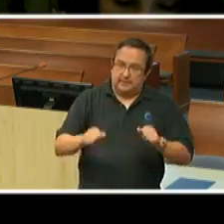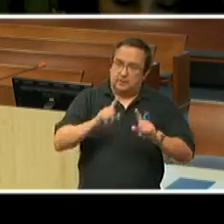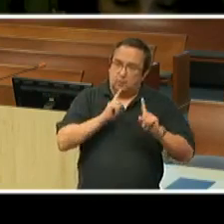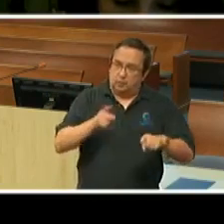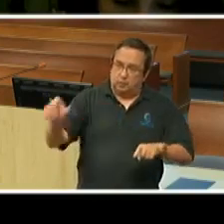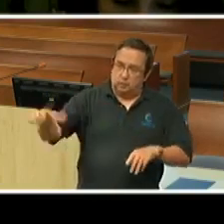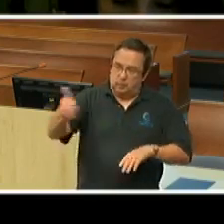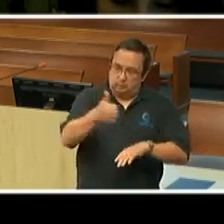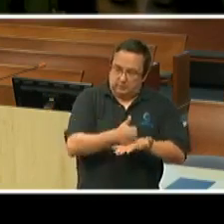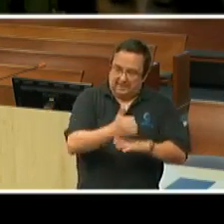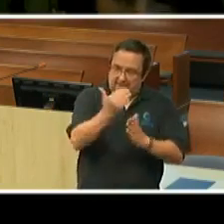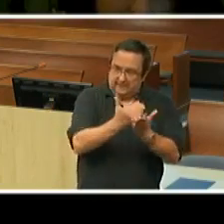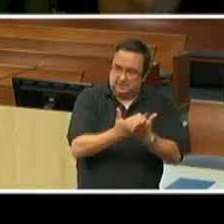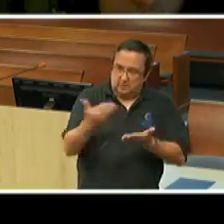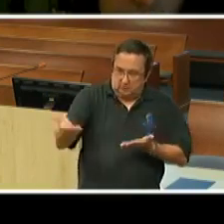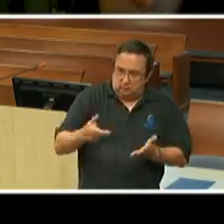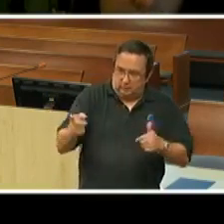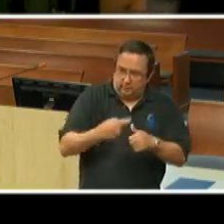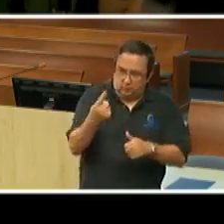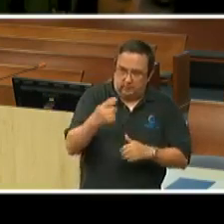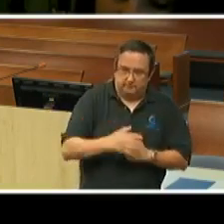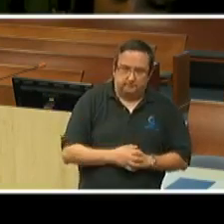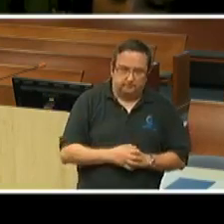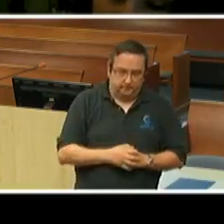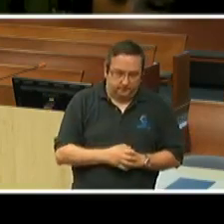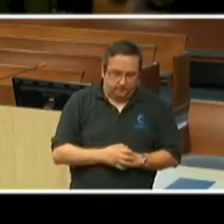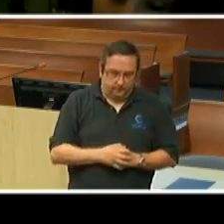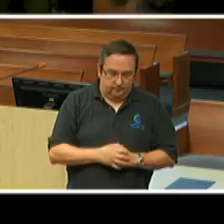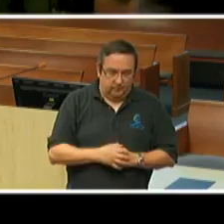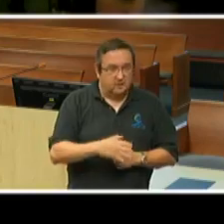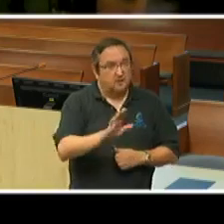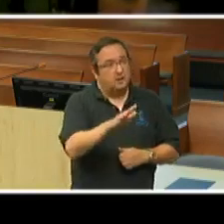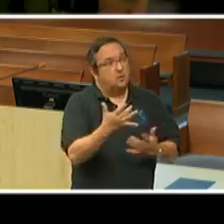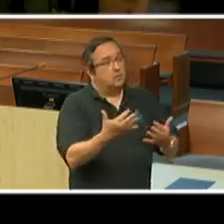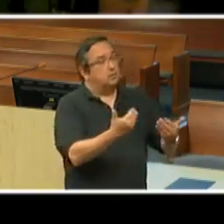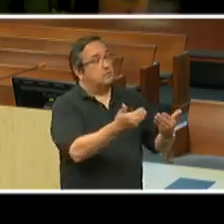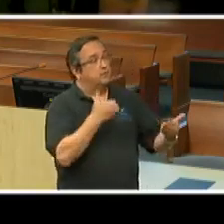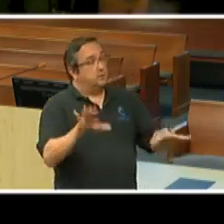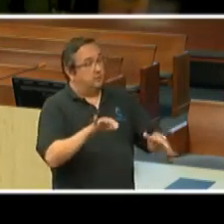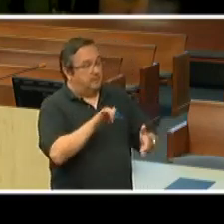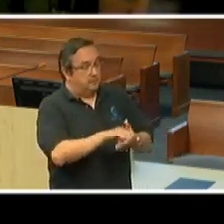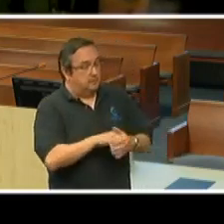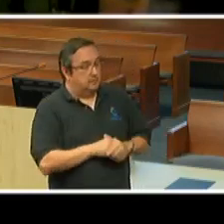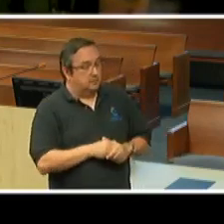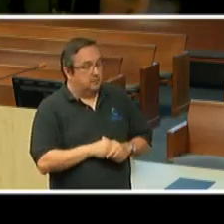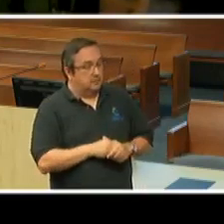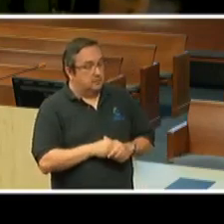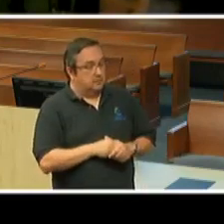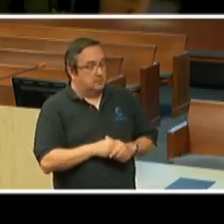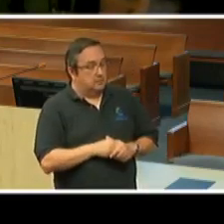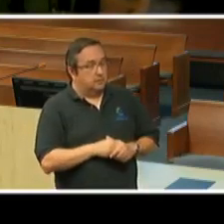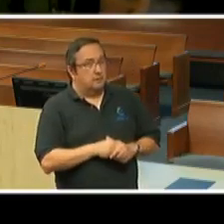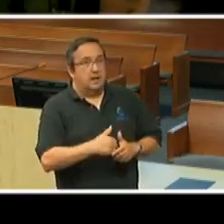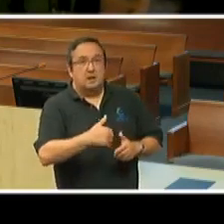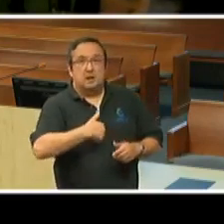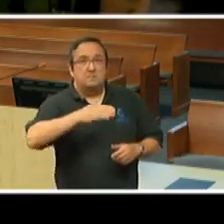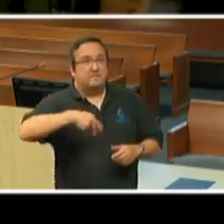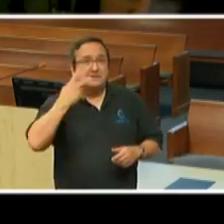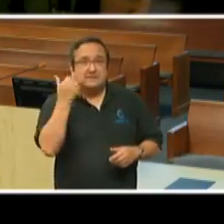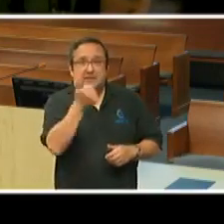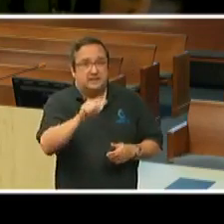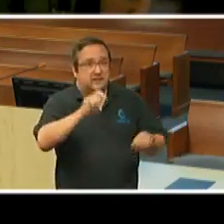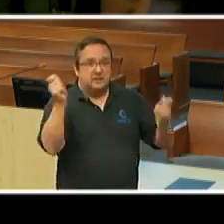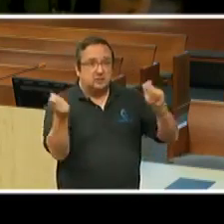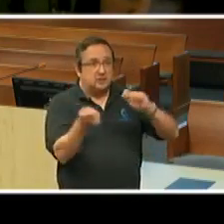and why don't you introduce the first one? Before I do that, Chair, I haven't seen any proposed